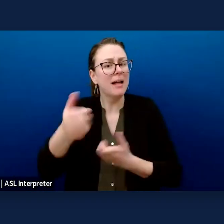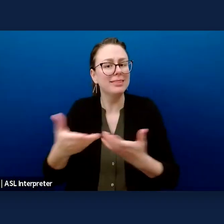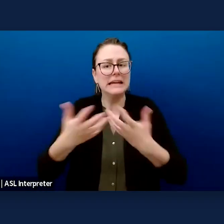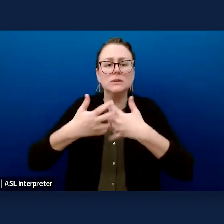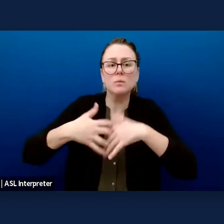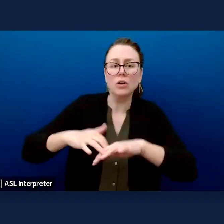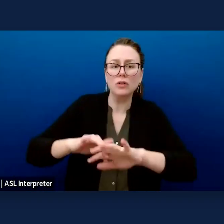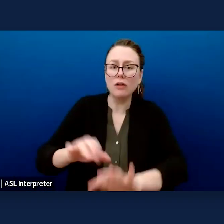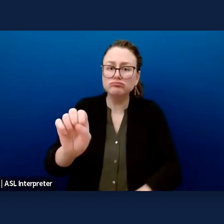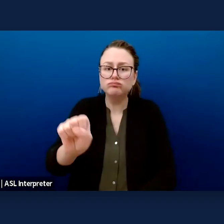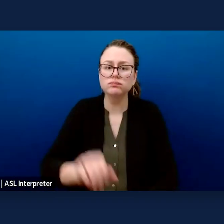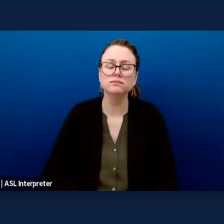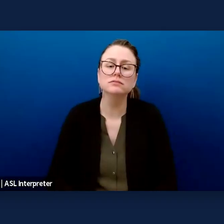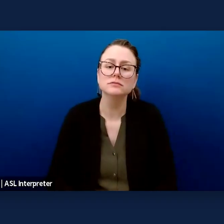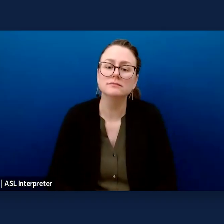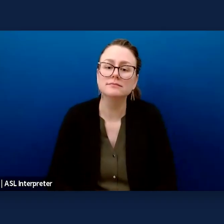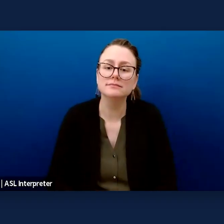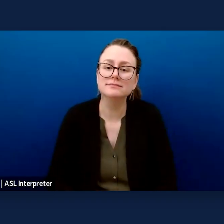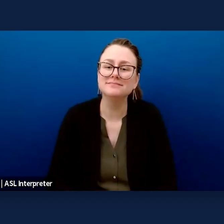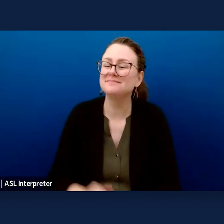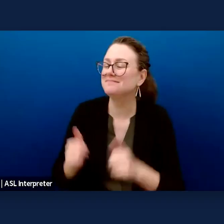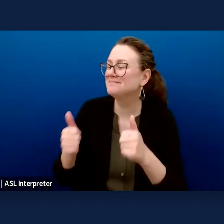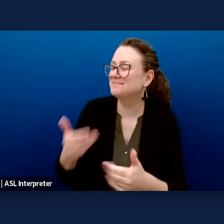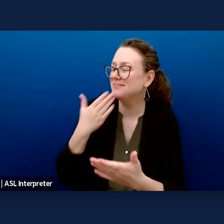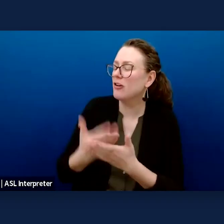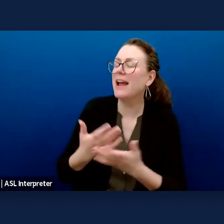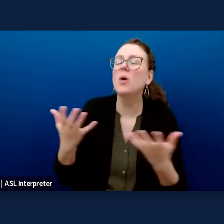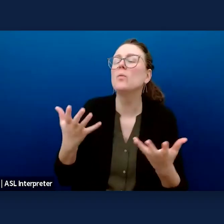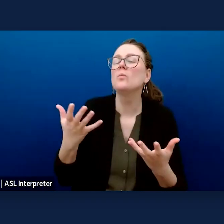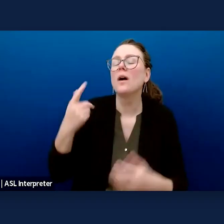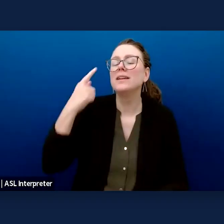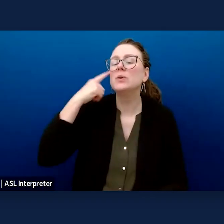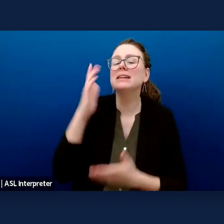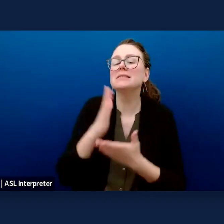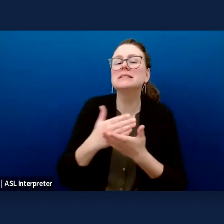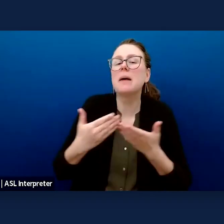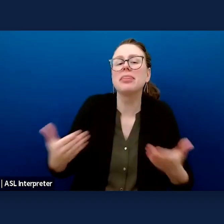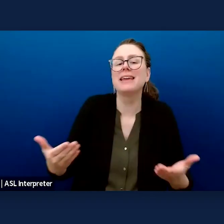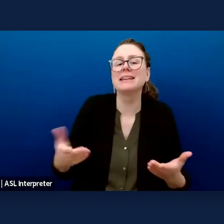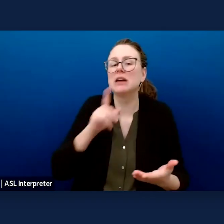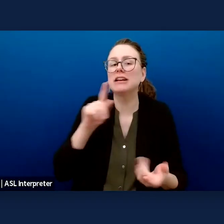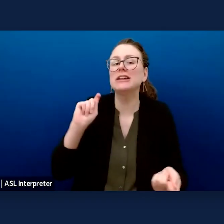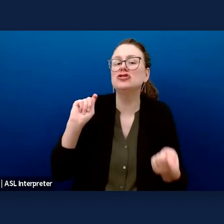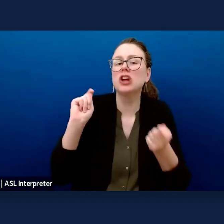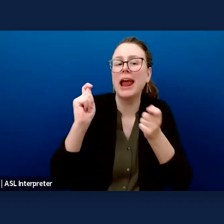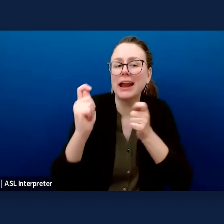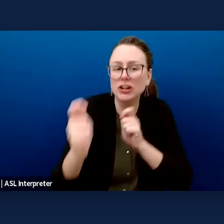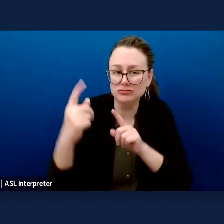worked out well for me. Right. And what do you think were some of the things that changed along the